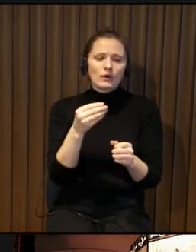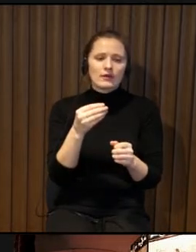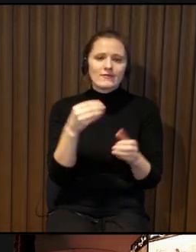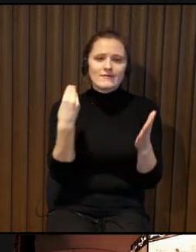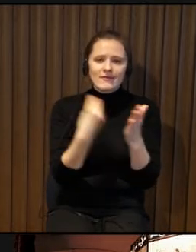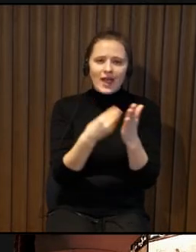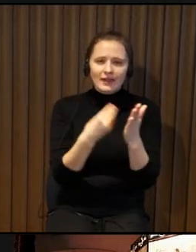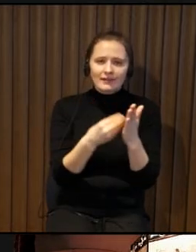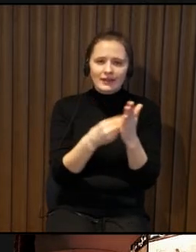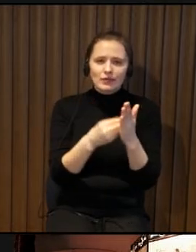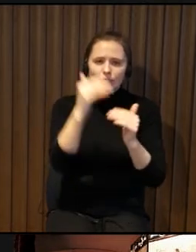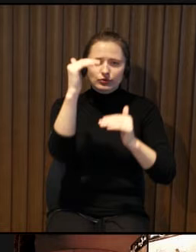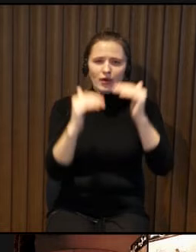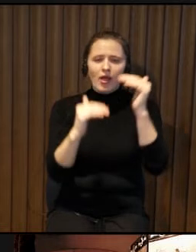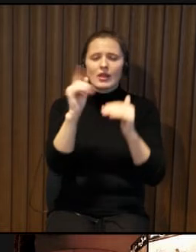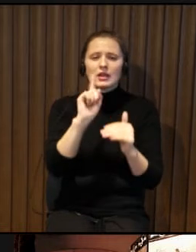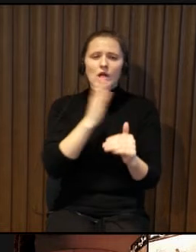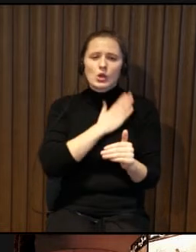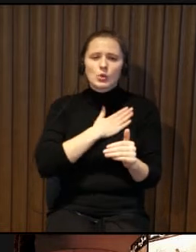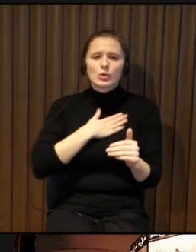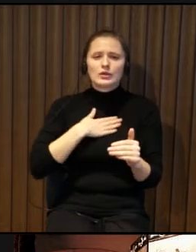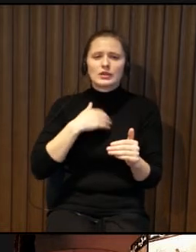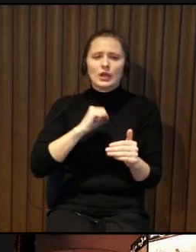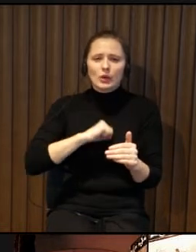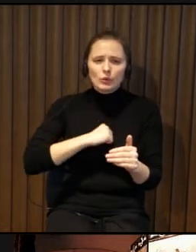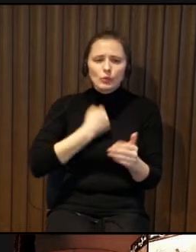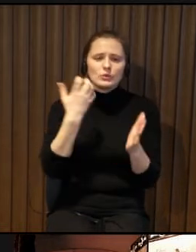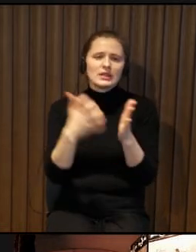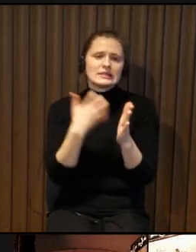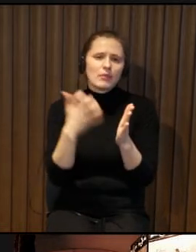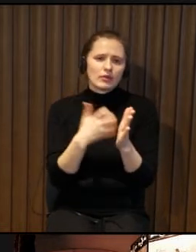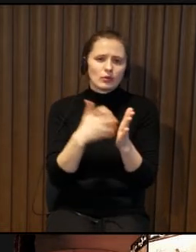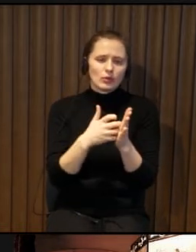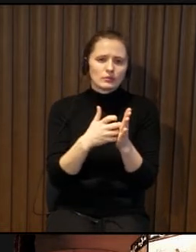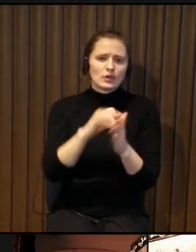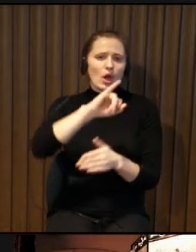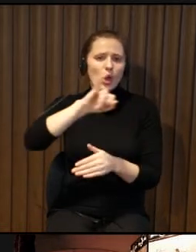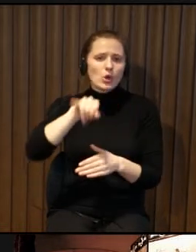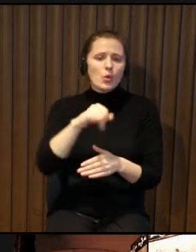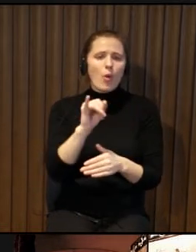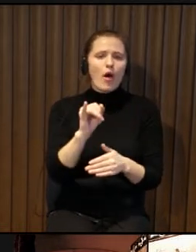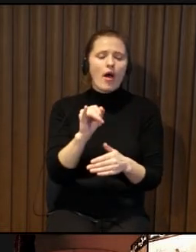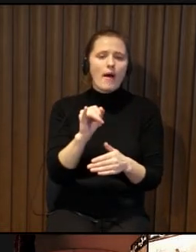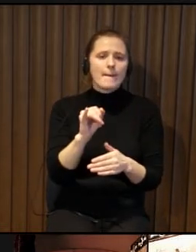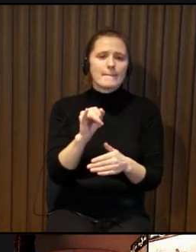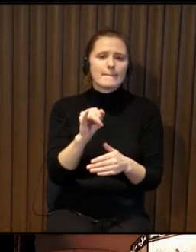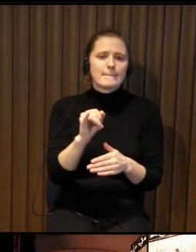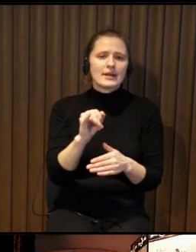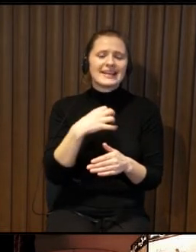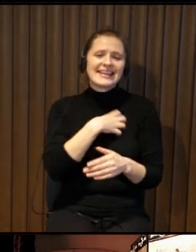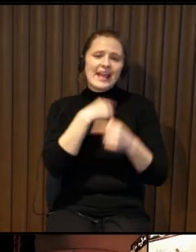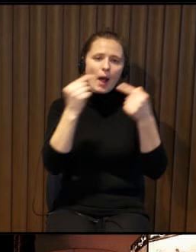as you move from the middle, and doesn't work if your needs are at the jagged edge of our human starburst.